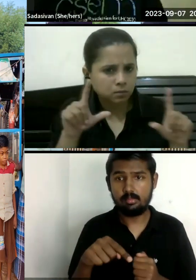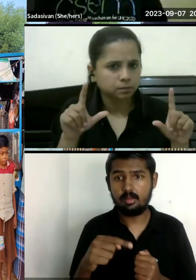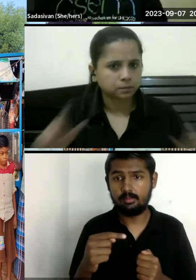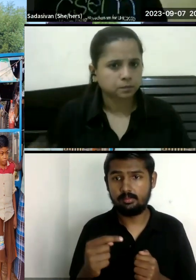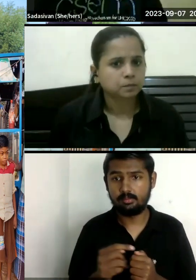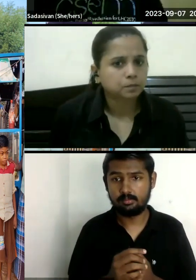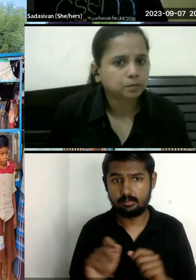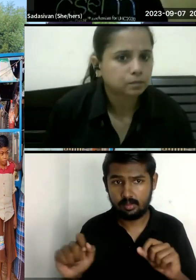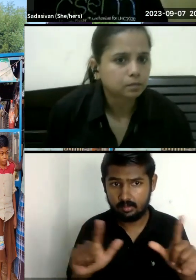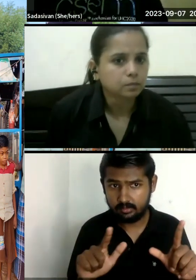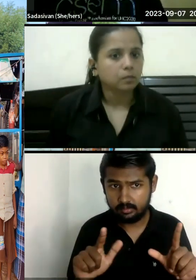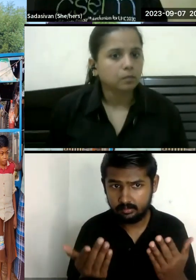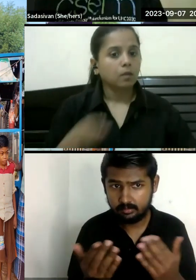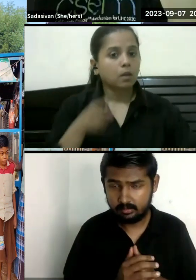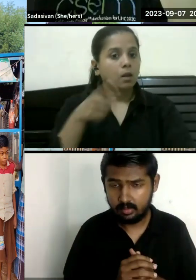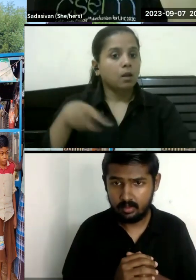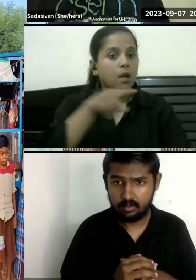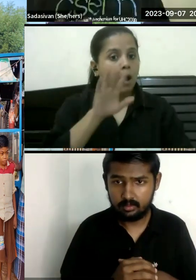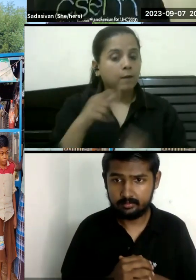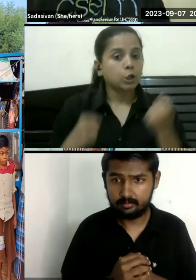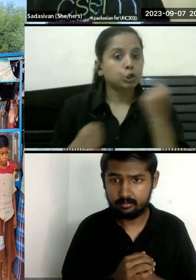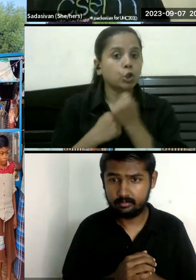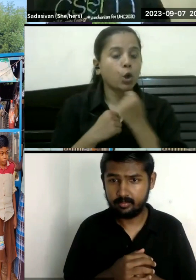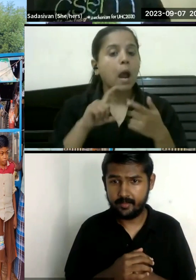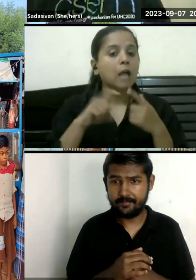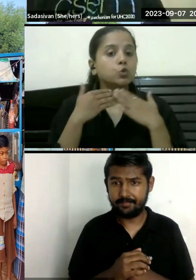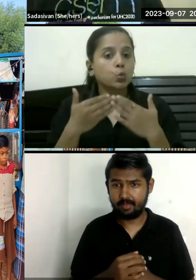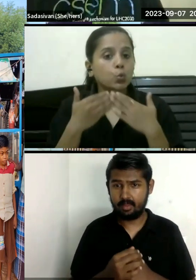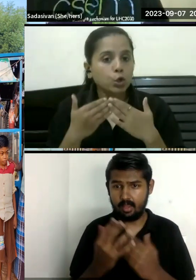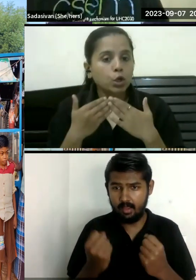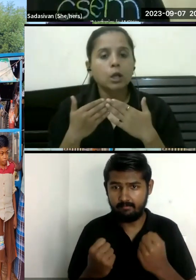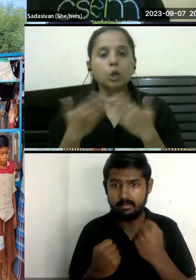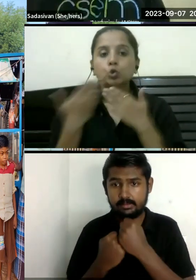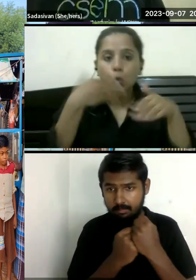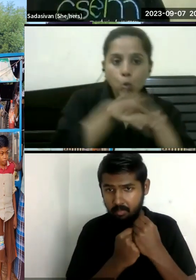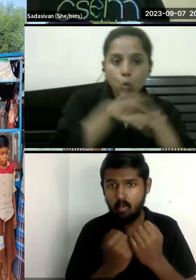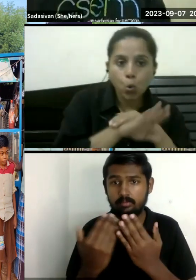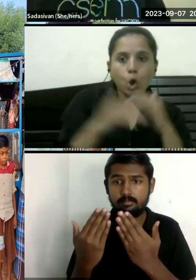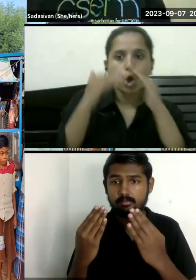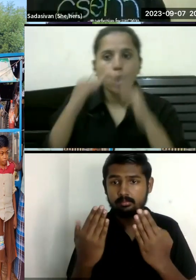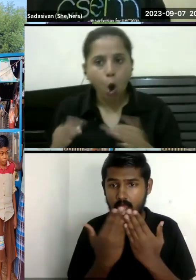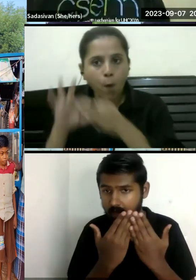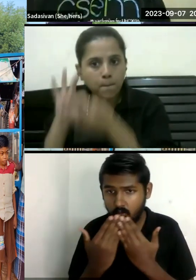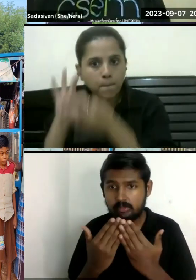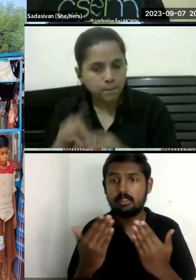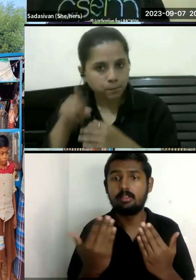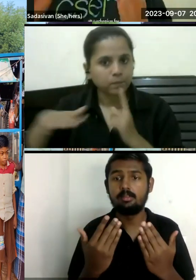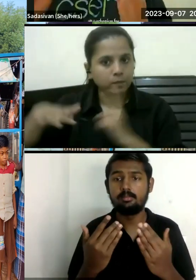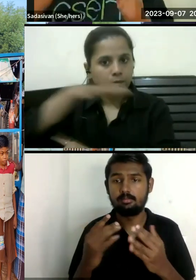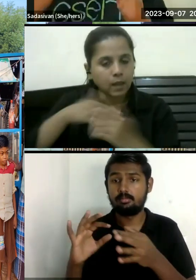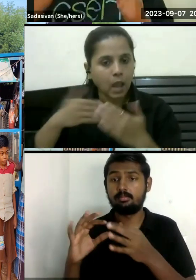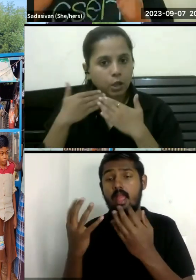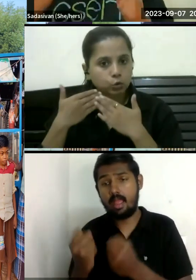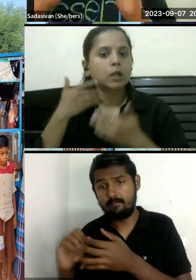Also supported them in education, both in school and at the home-based environment. And apart from that, they